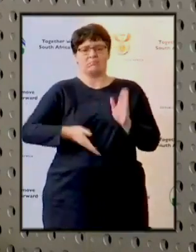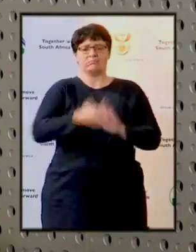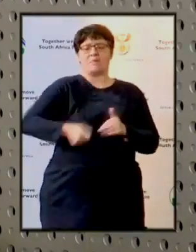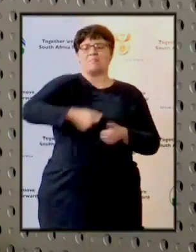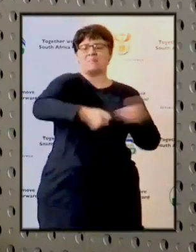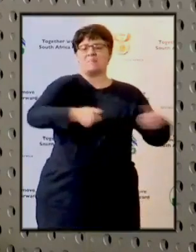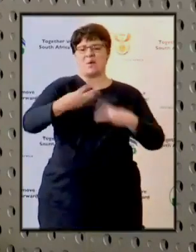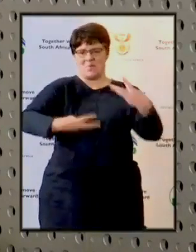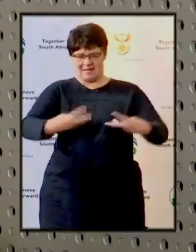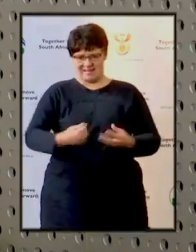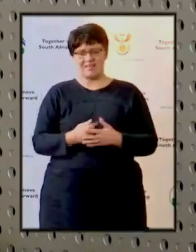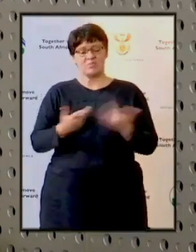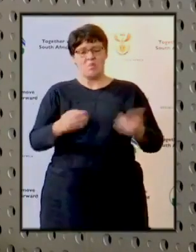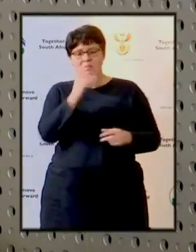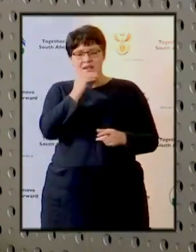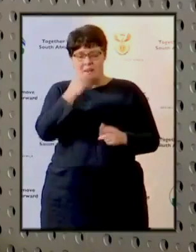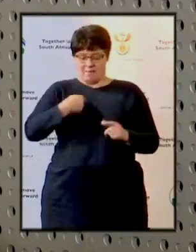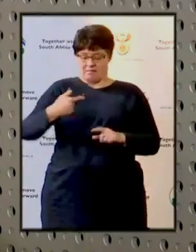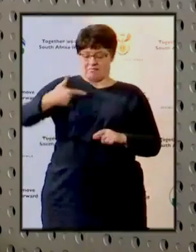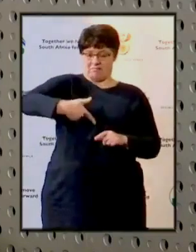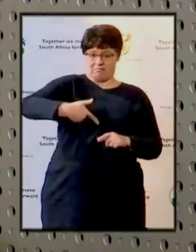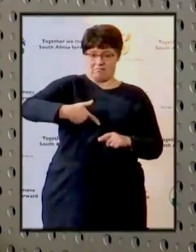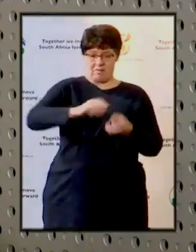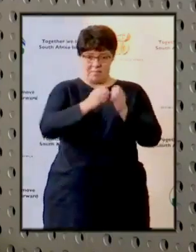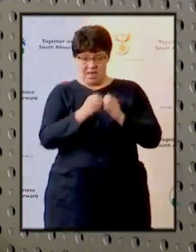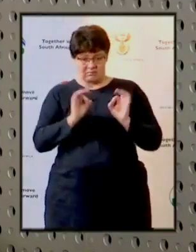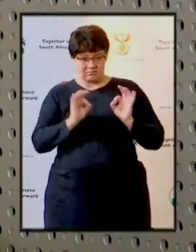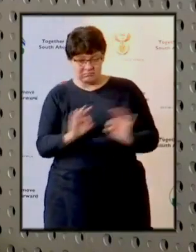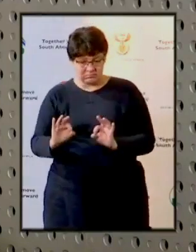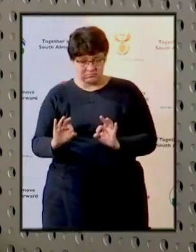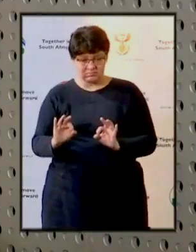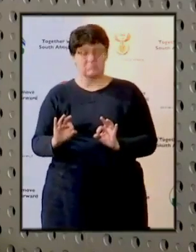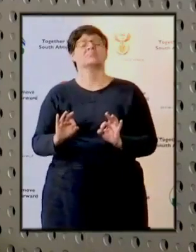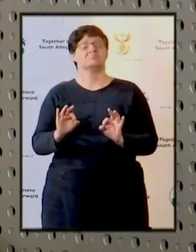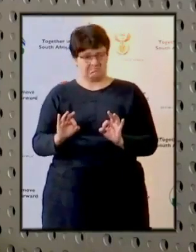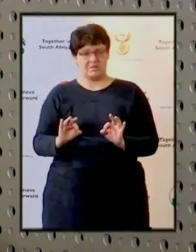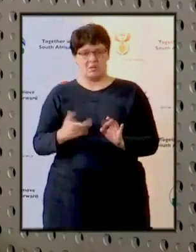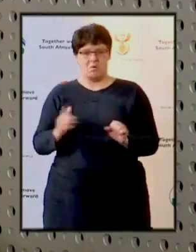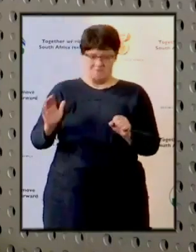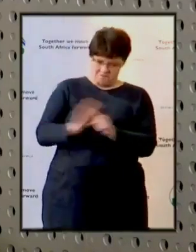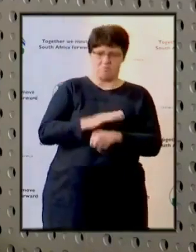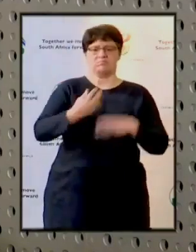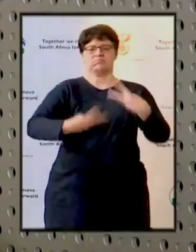So refineries may now go to full capacity,